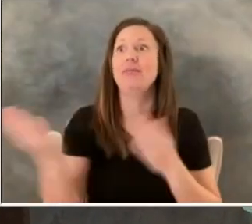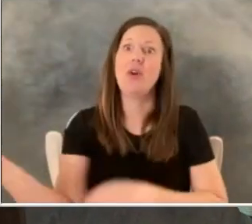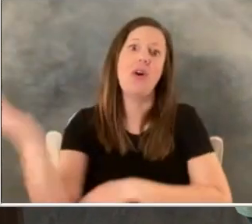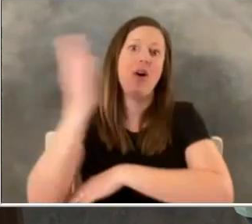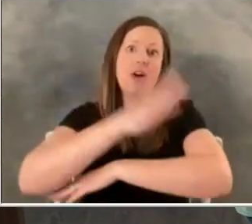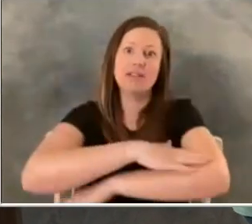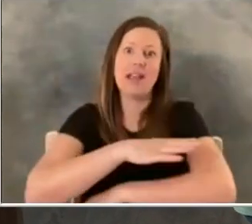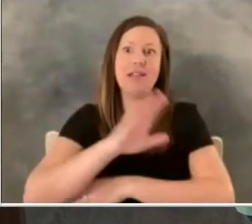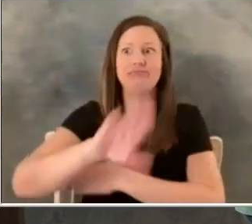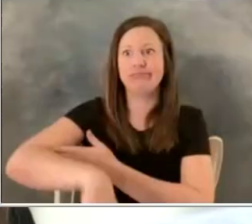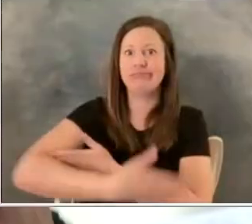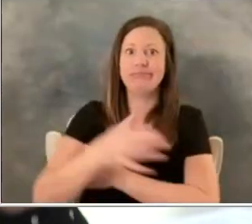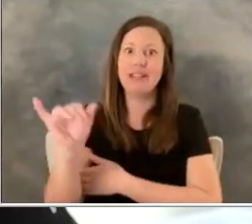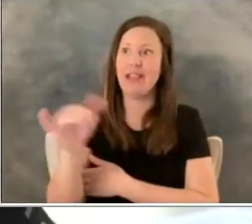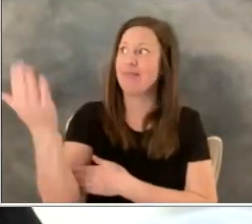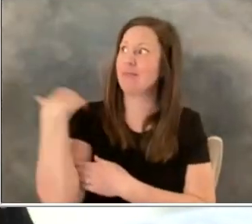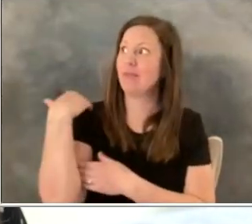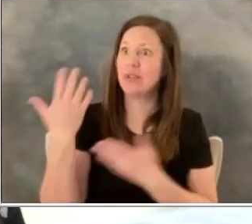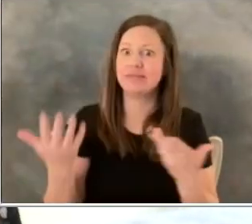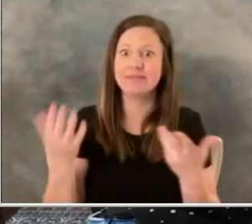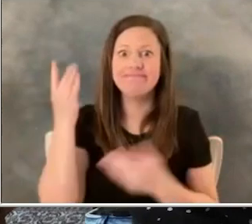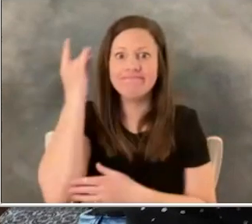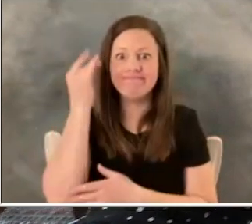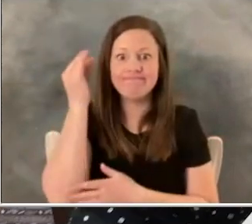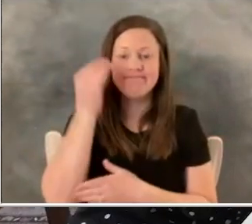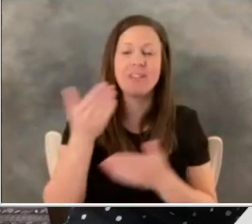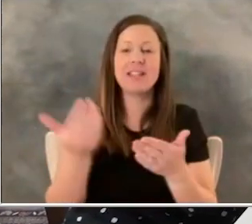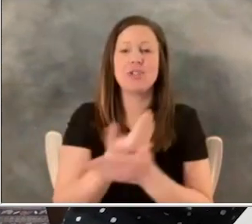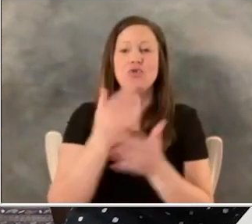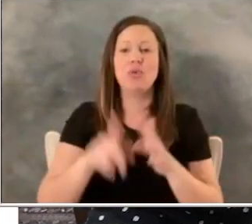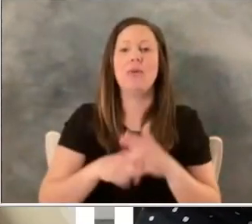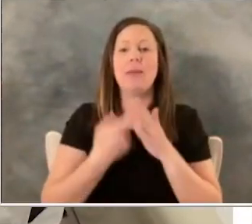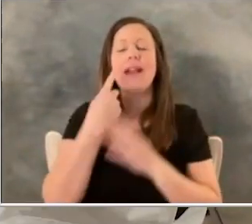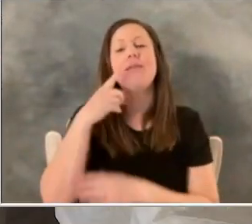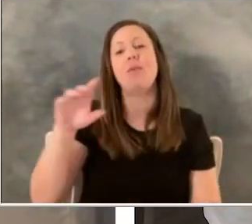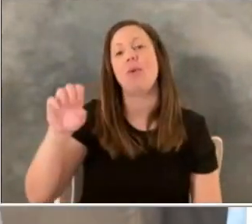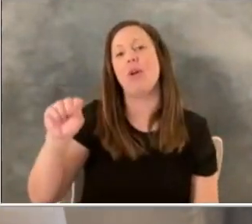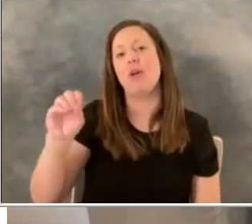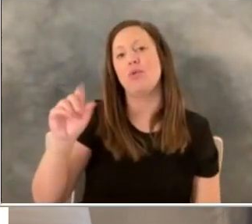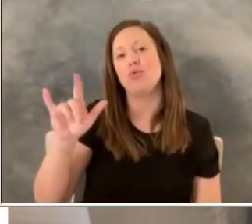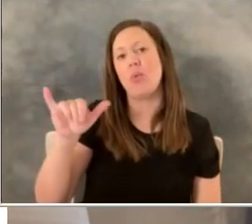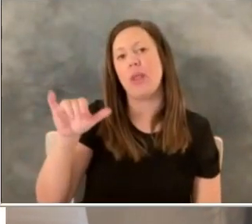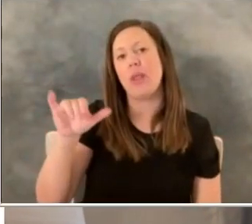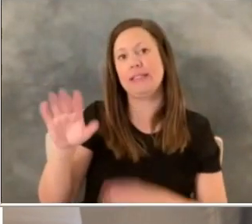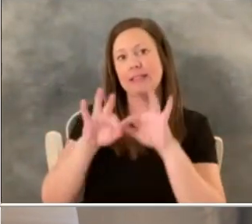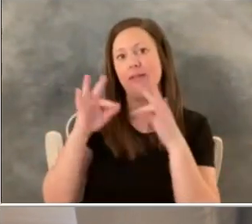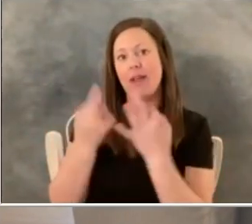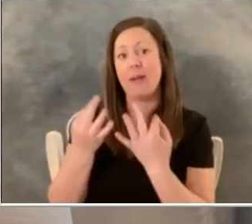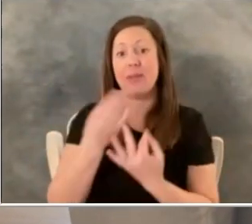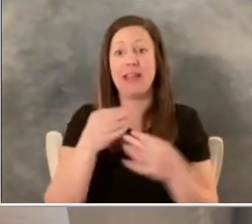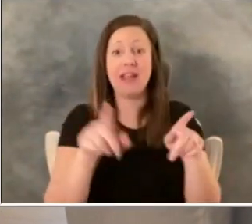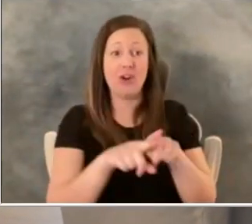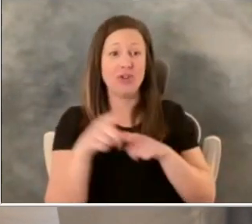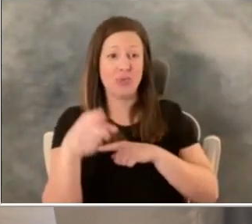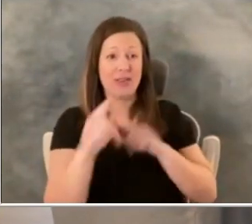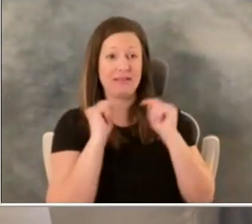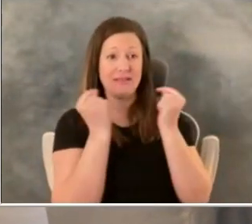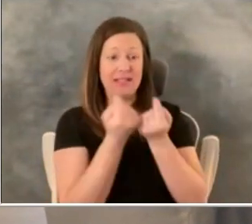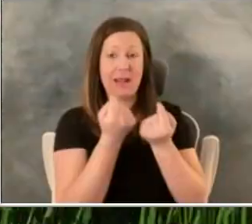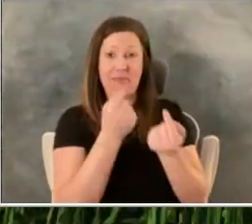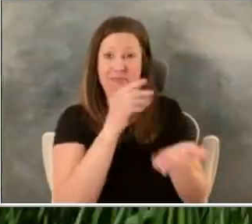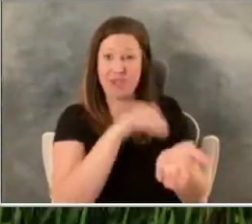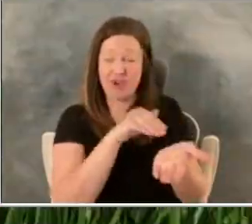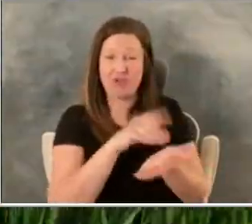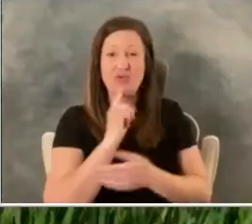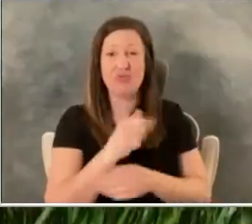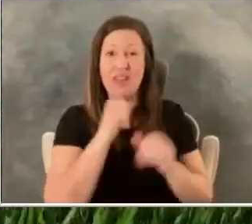beginning. It's a new beginning for the Solis' story, and one that this team of doctors is blessed to play a role.